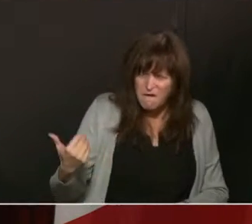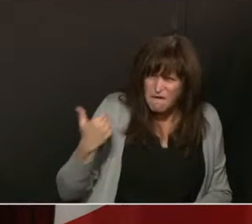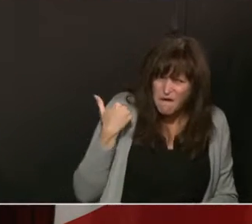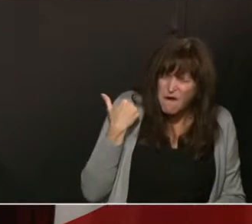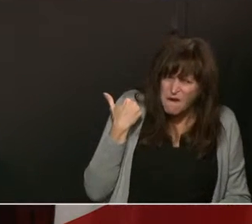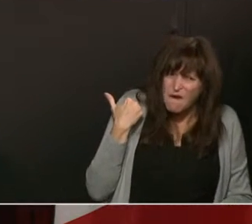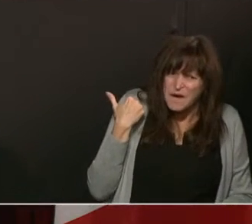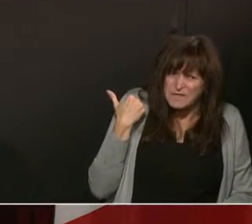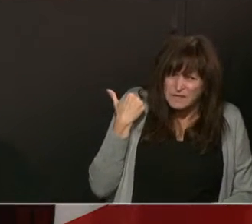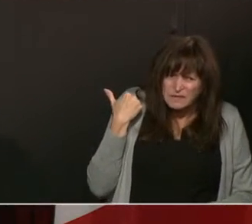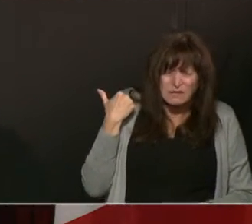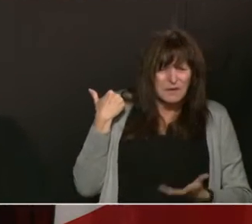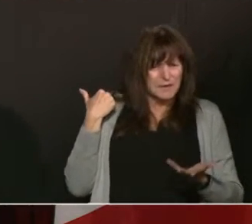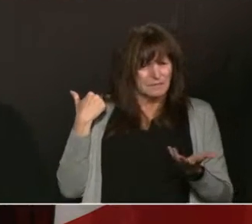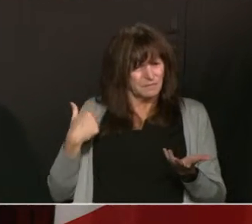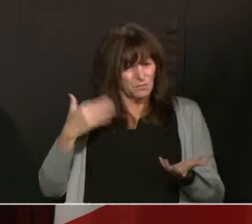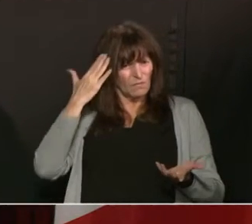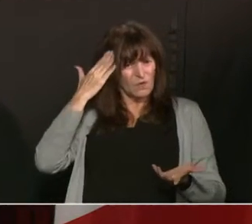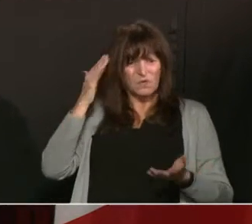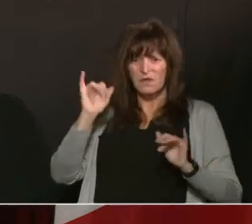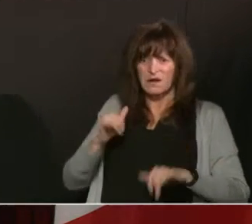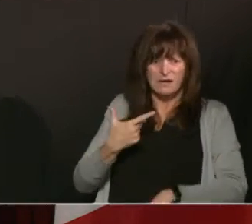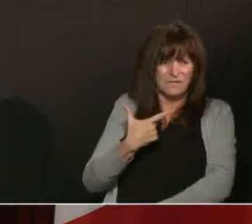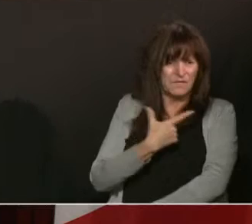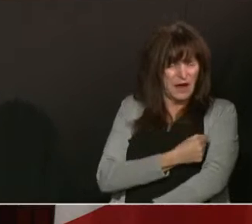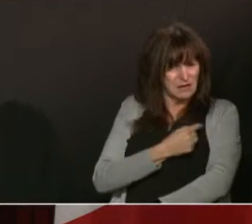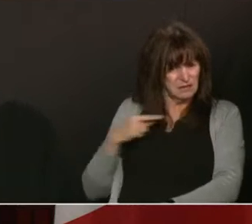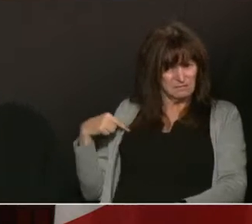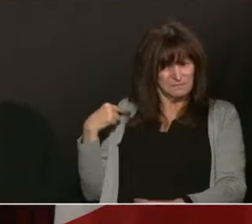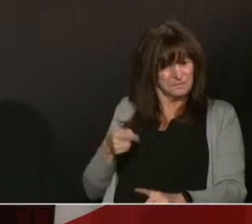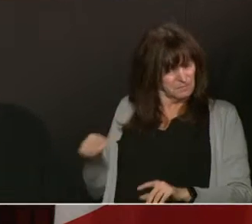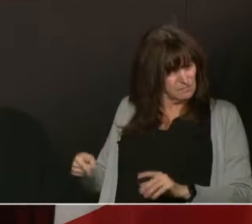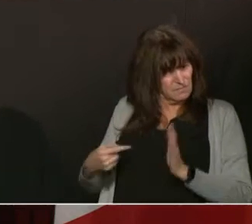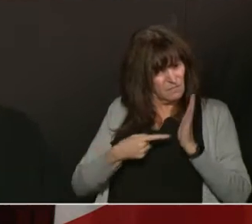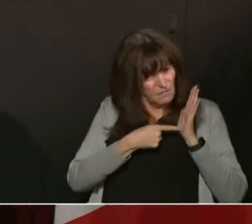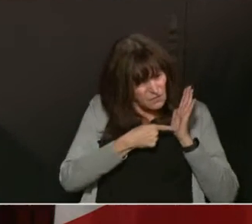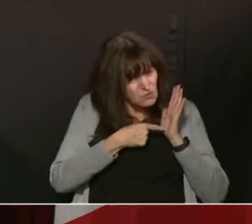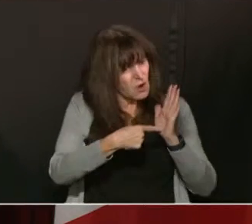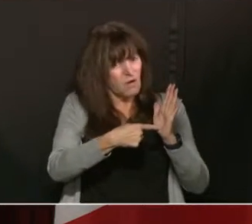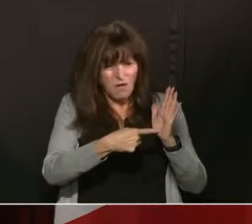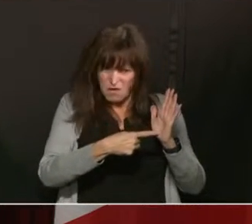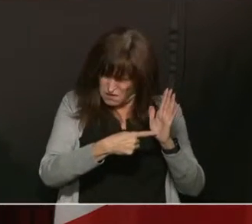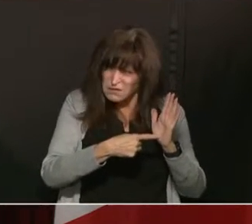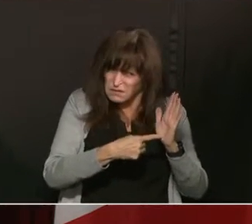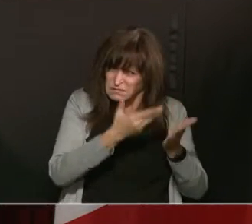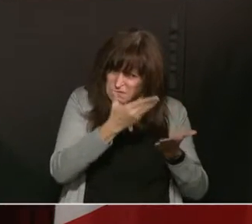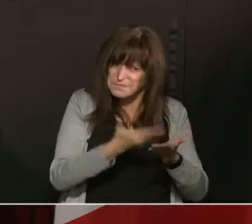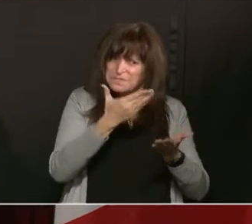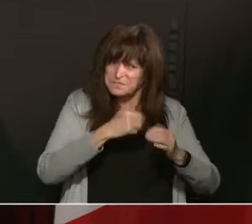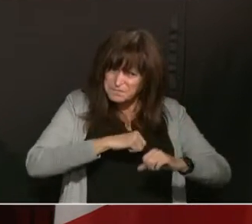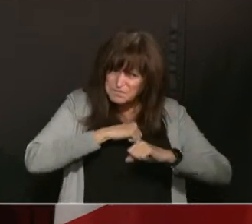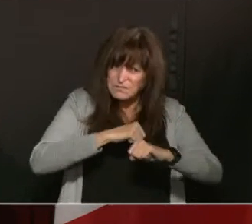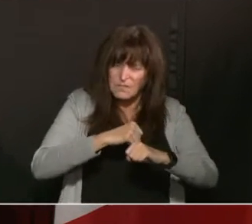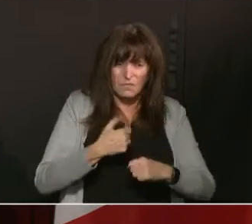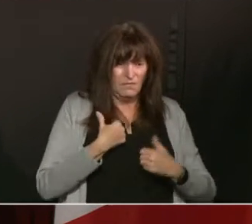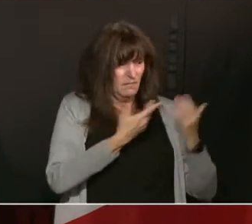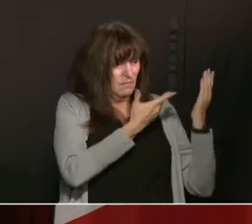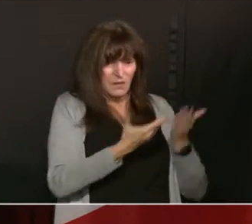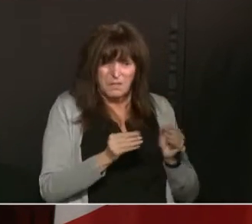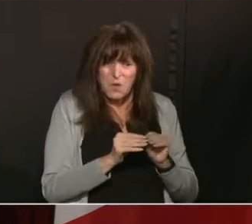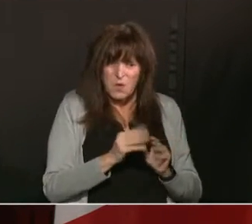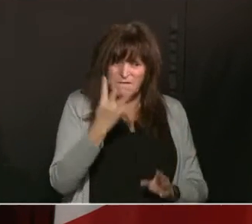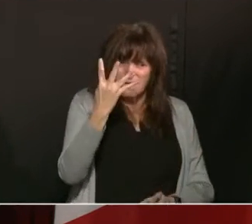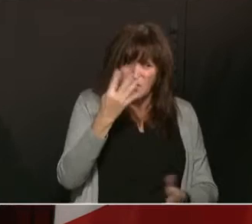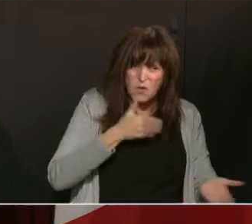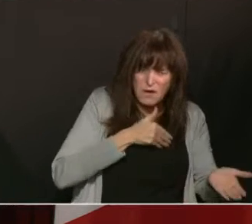Pfizer vaccine, we have requested an additional 4 million doses of Pfizer from the federal government in January, which has yet to